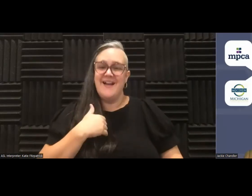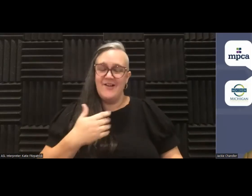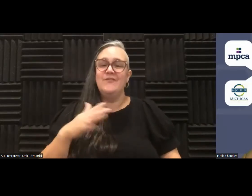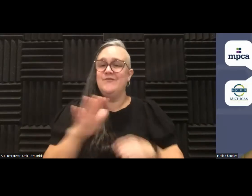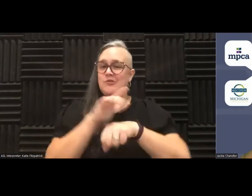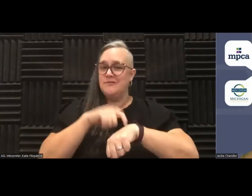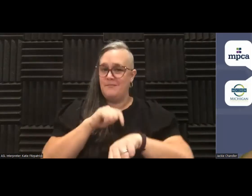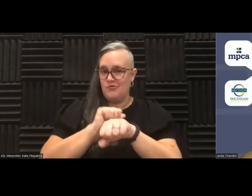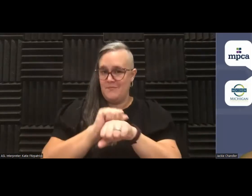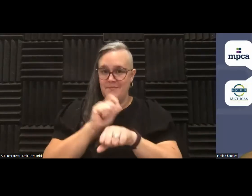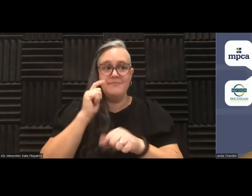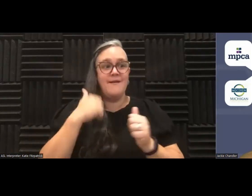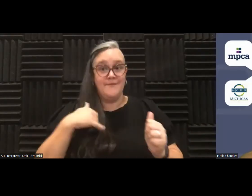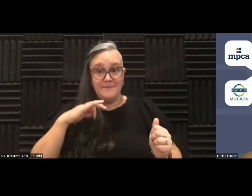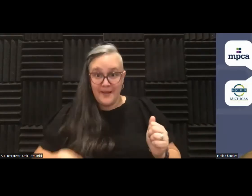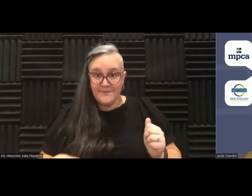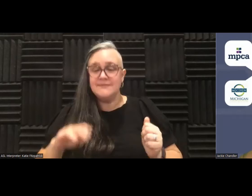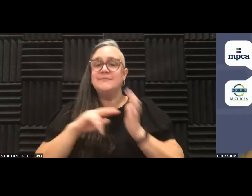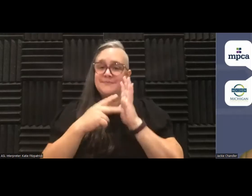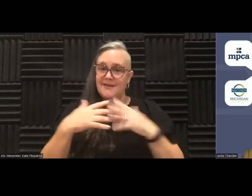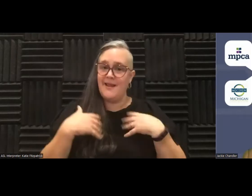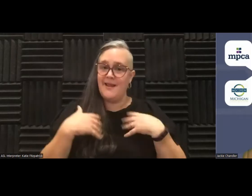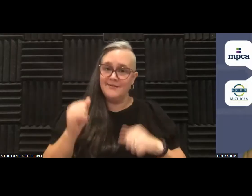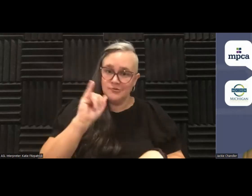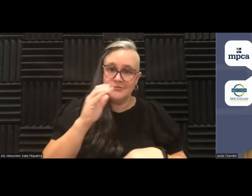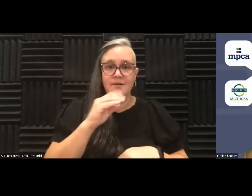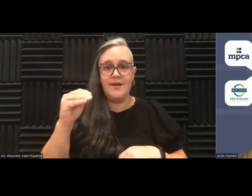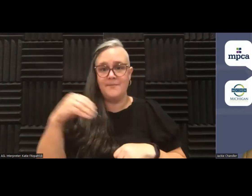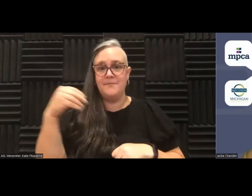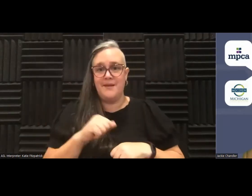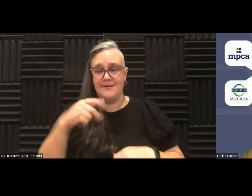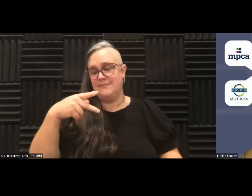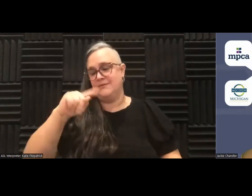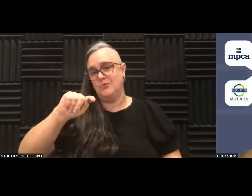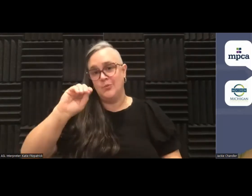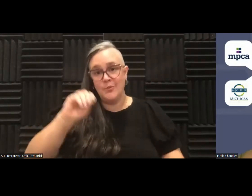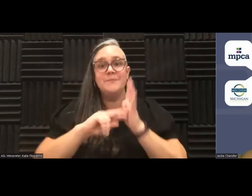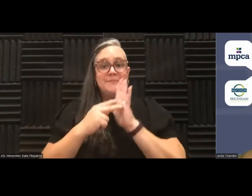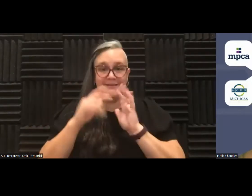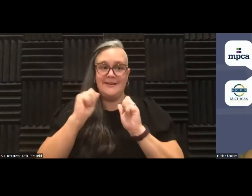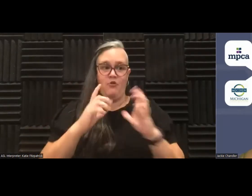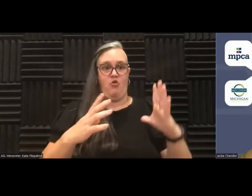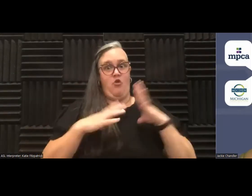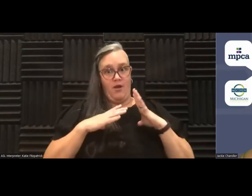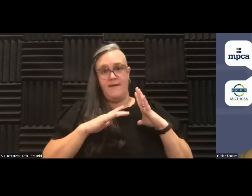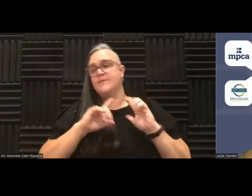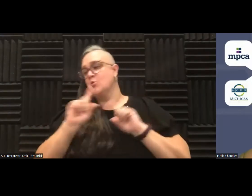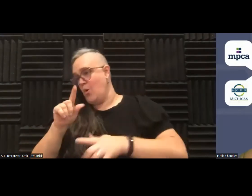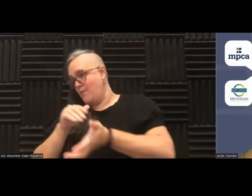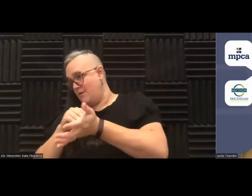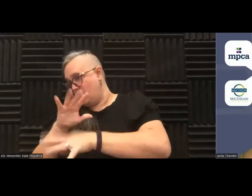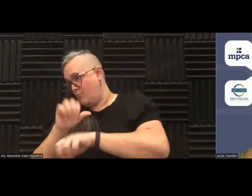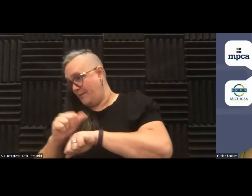benefits, including health insurance and paid time off so that I can go to my medical appointments. I